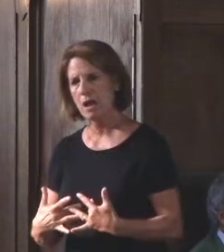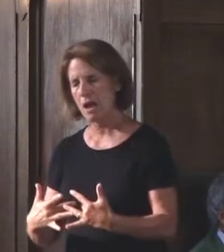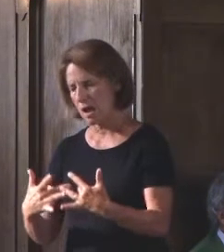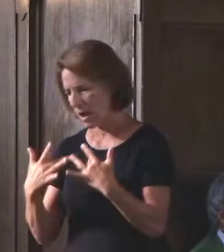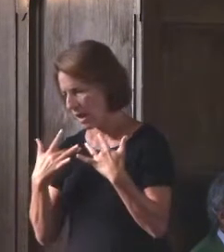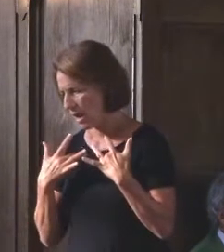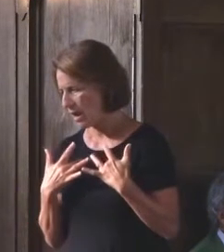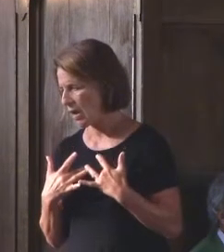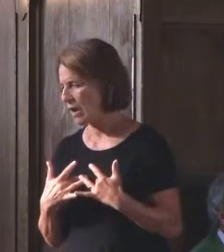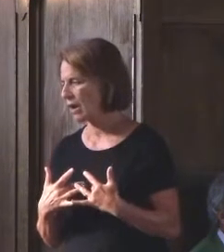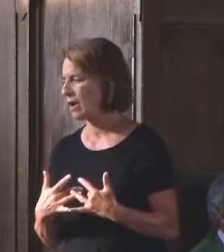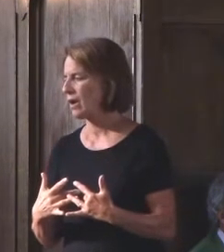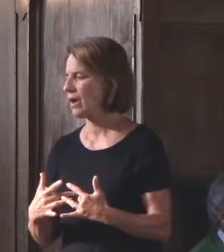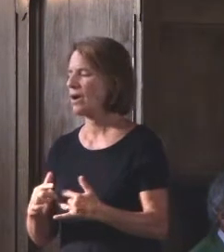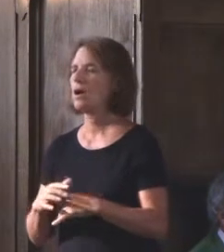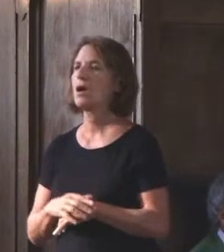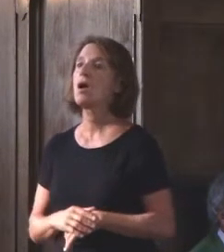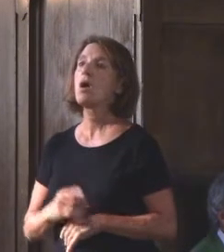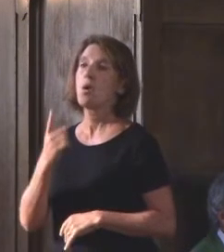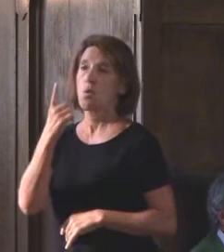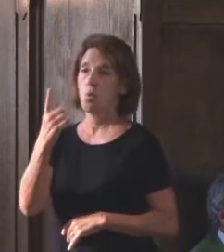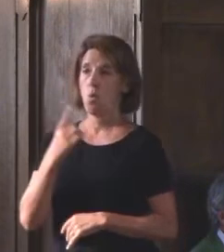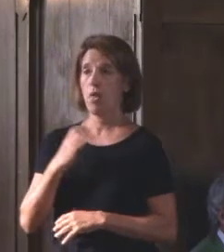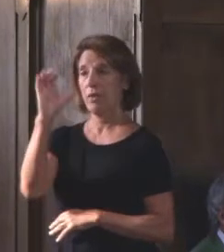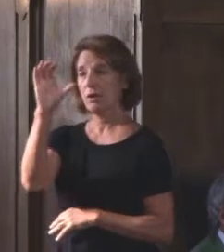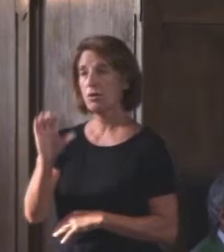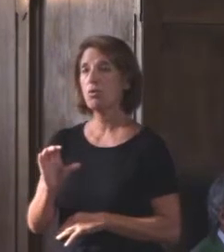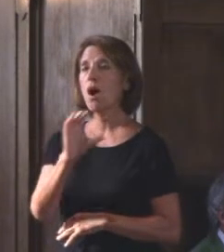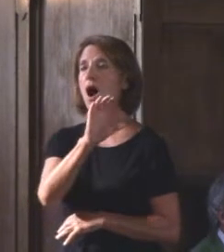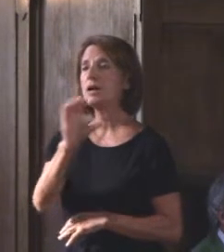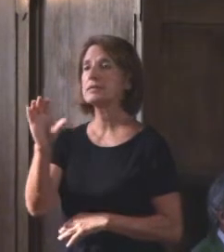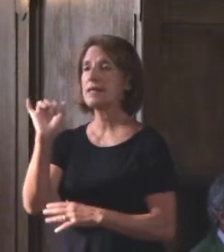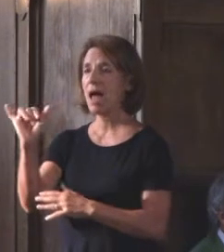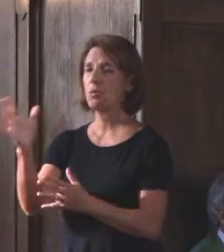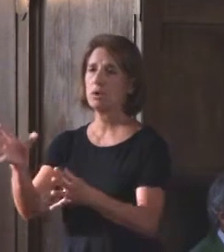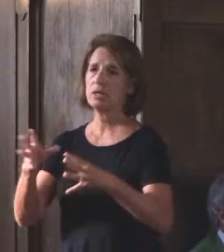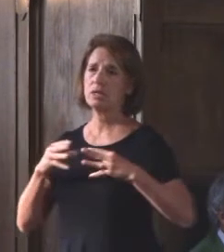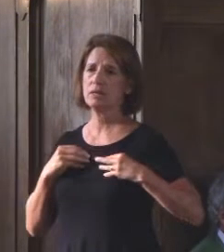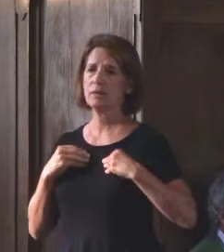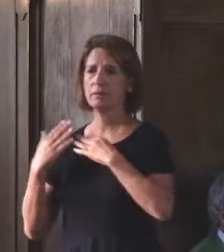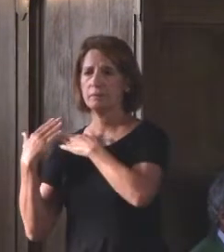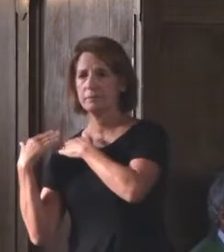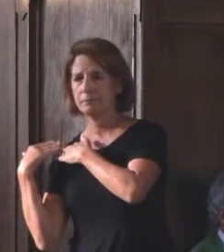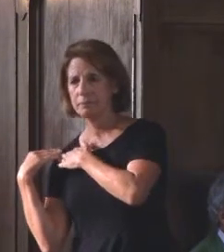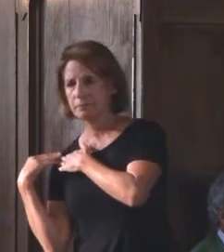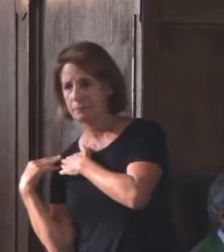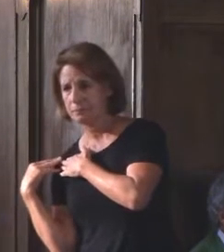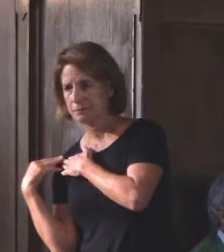Cross that we bear.